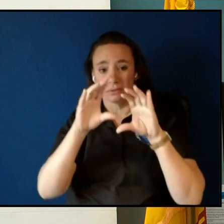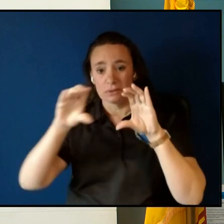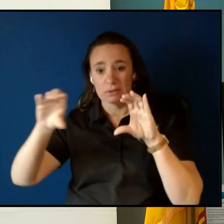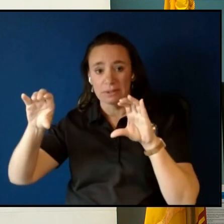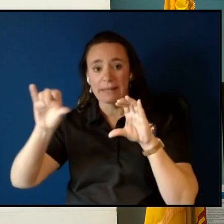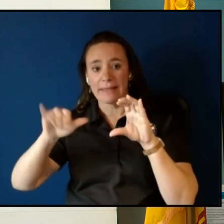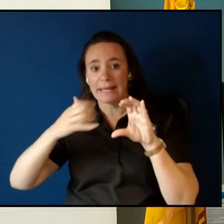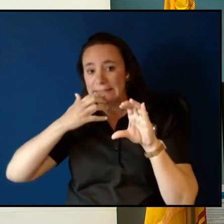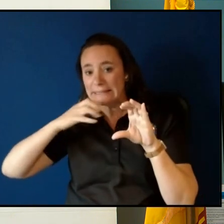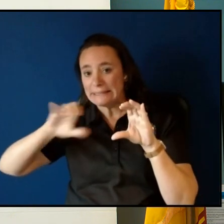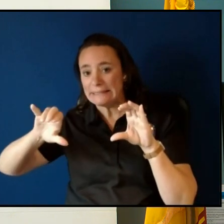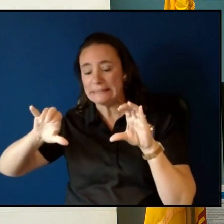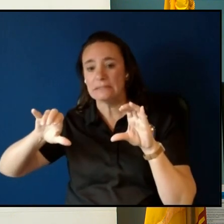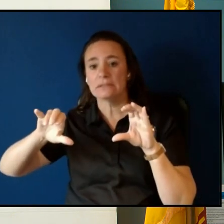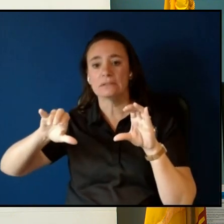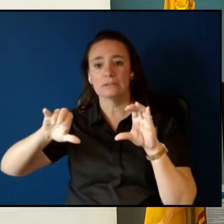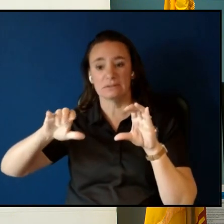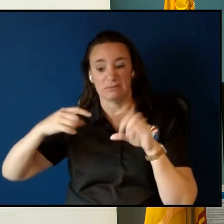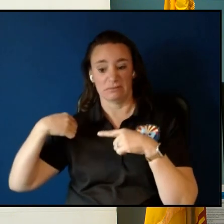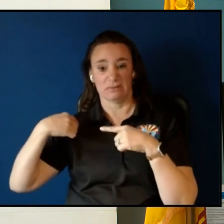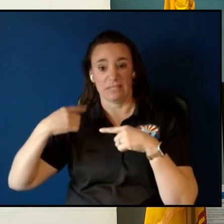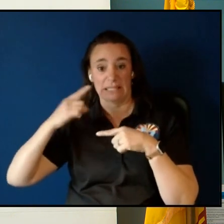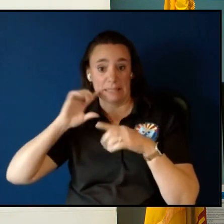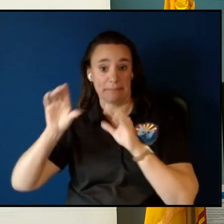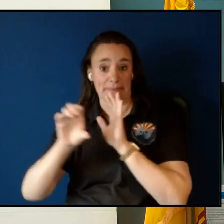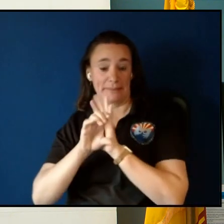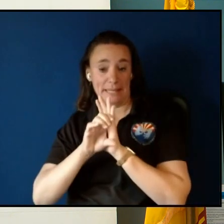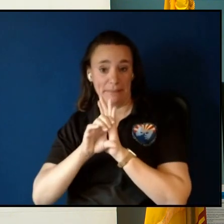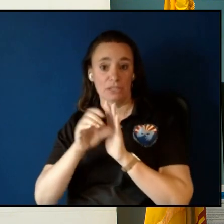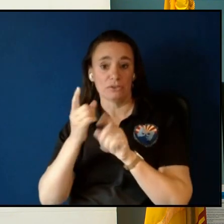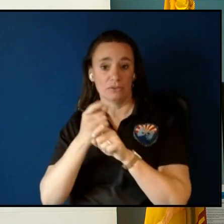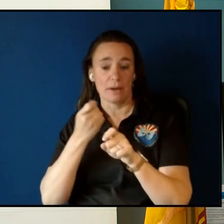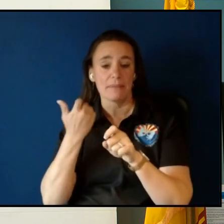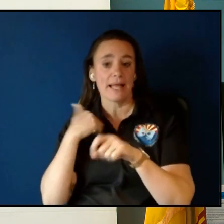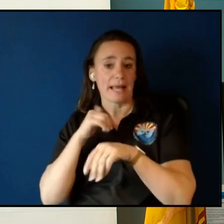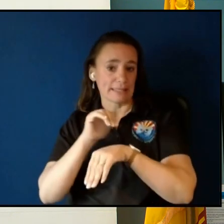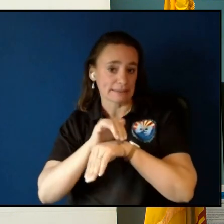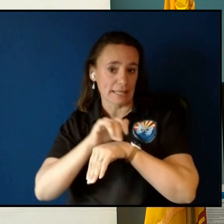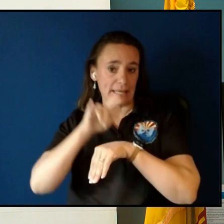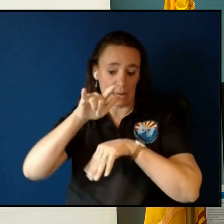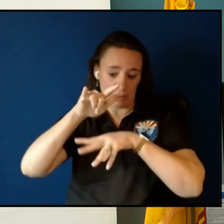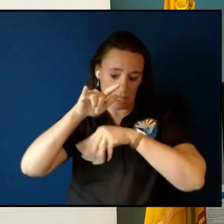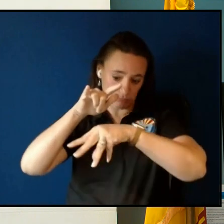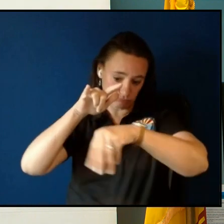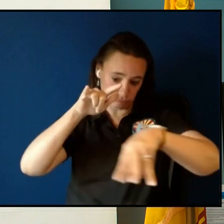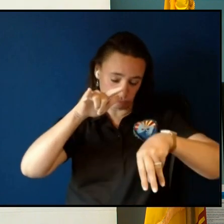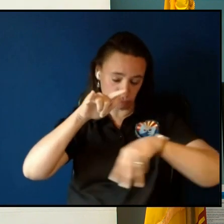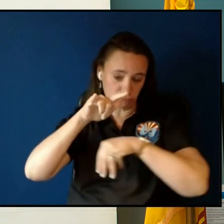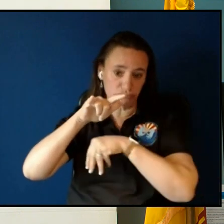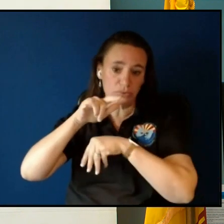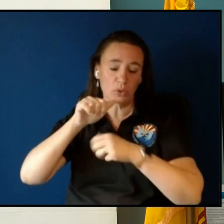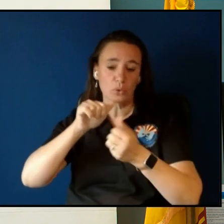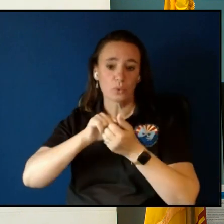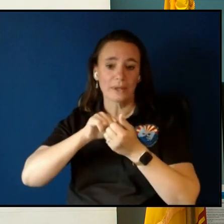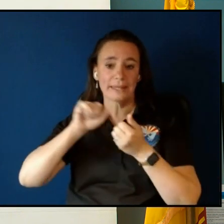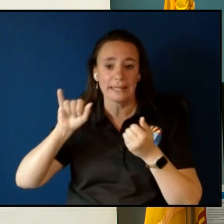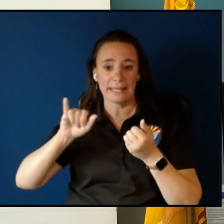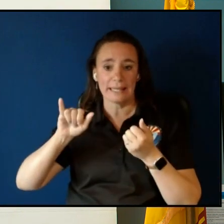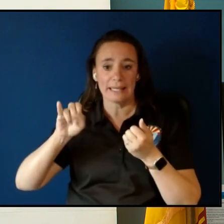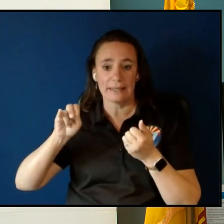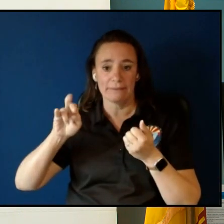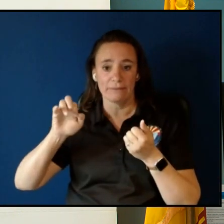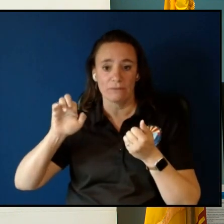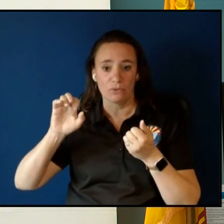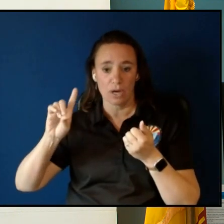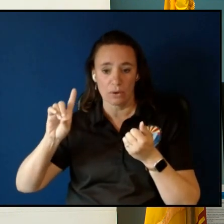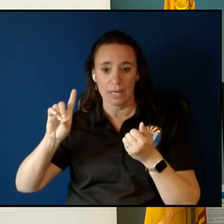last night. This is an image from last night by an airplane that flies over. It looks down with infrared imagery, and it gives us